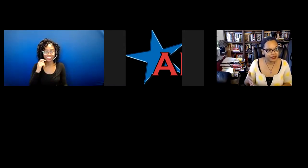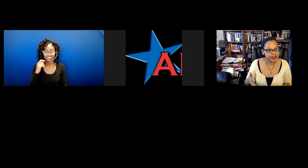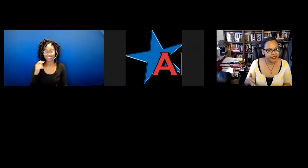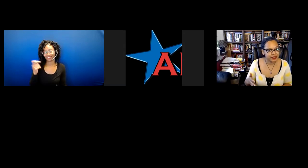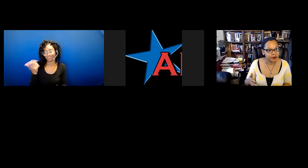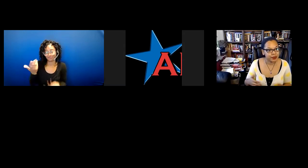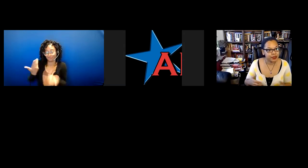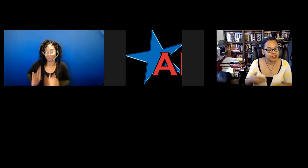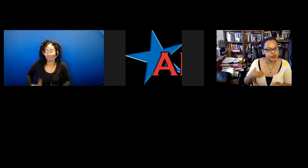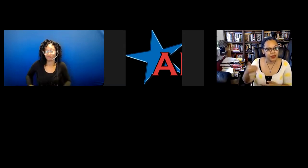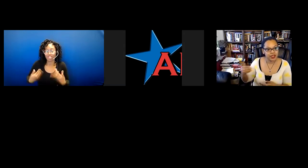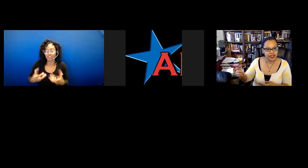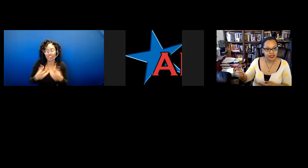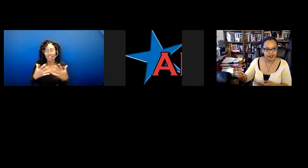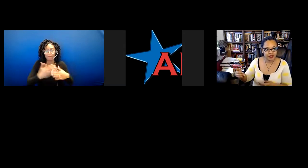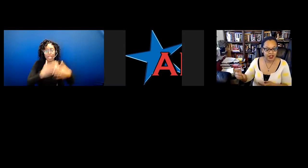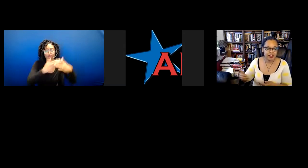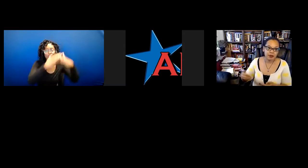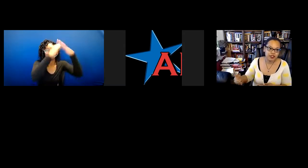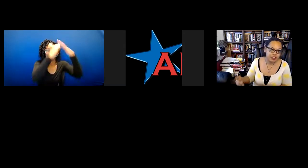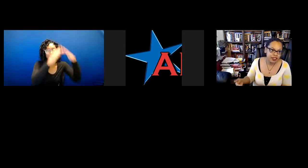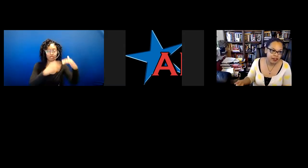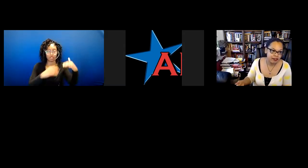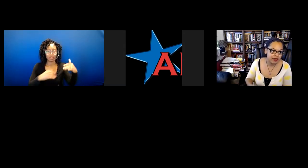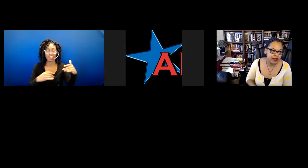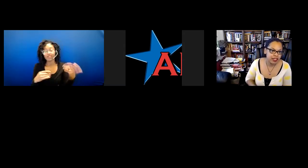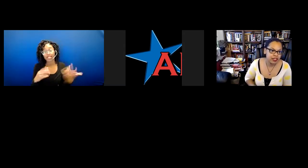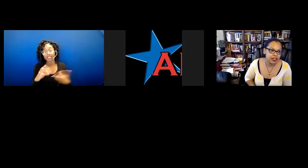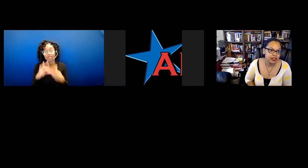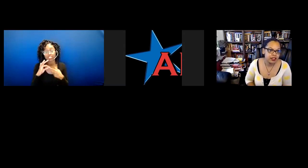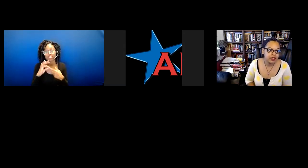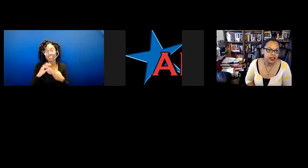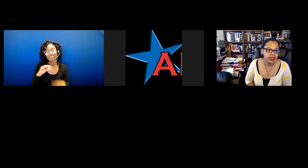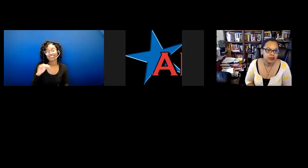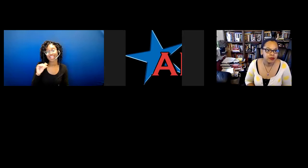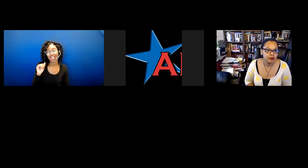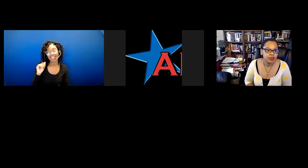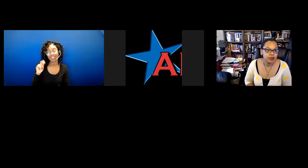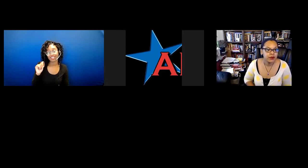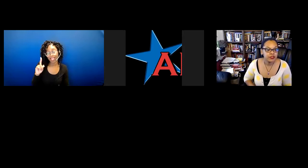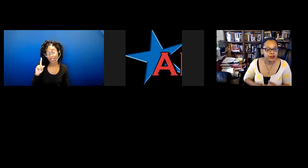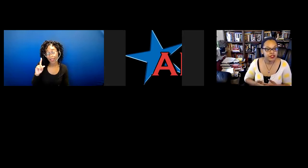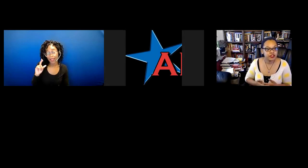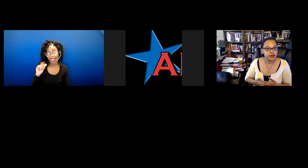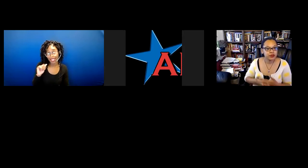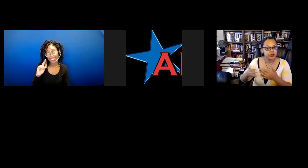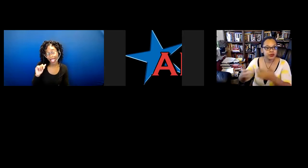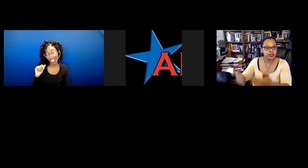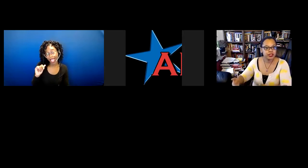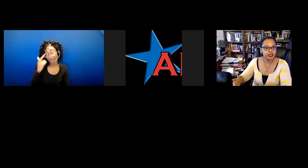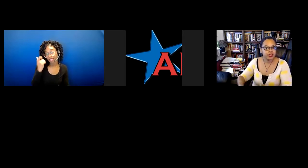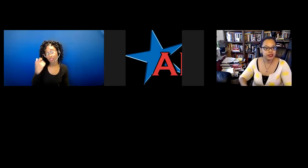barriers put into the way of that, especially at the advent of the ADA. So when I was going into